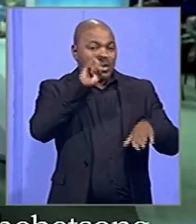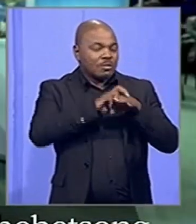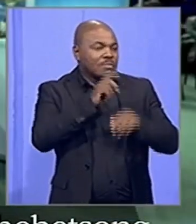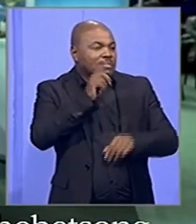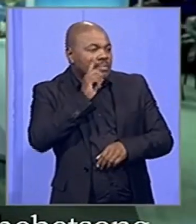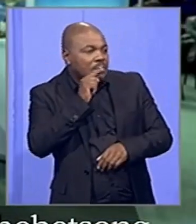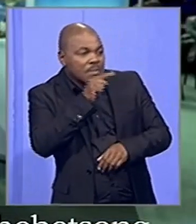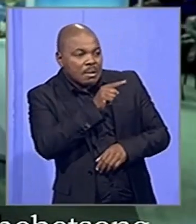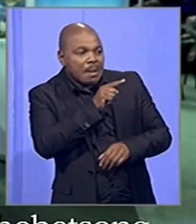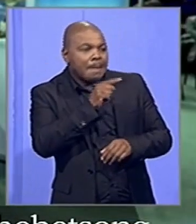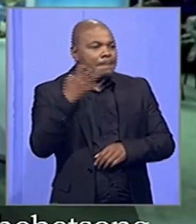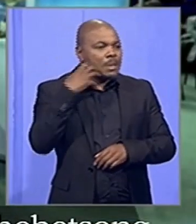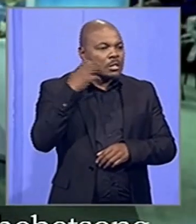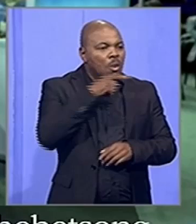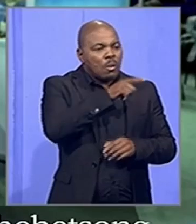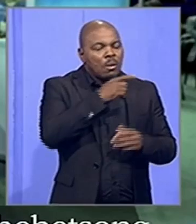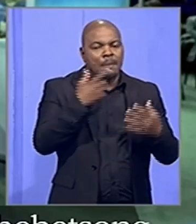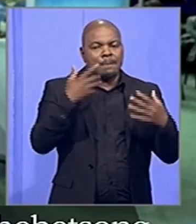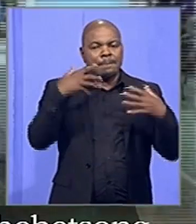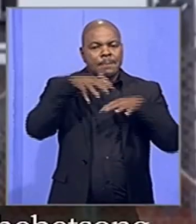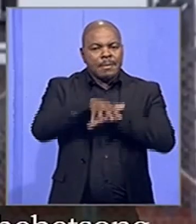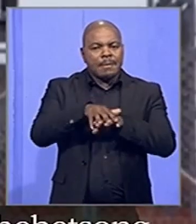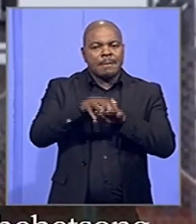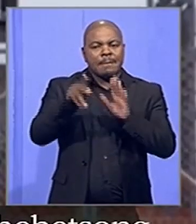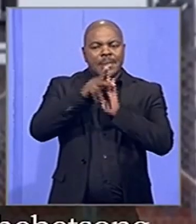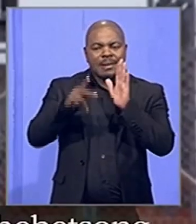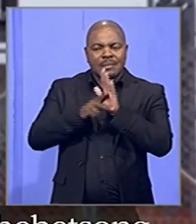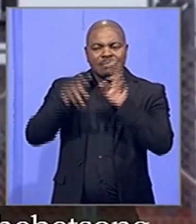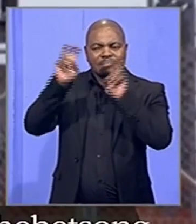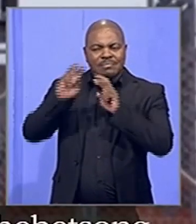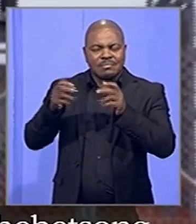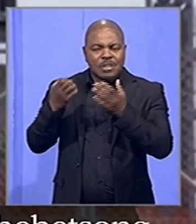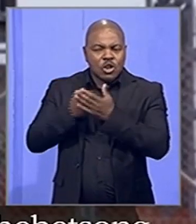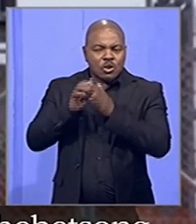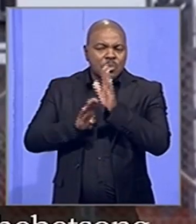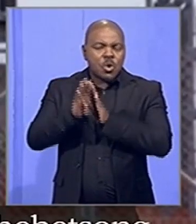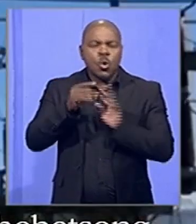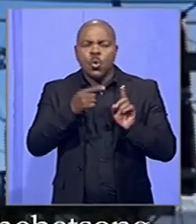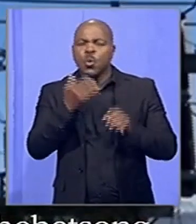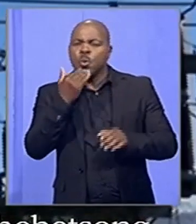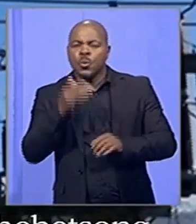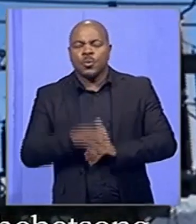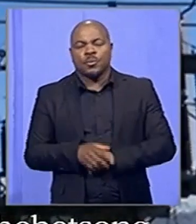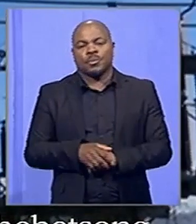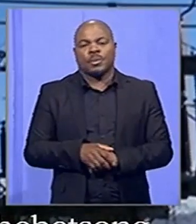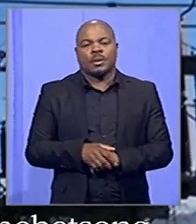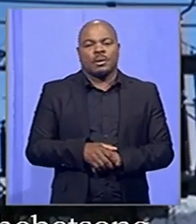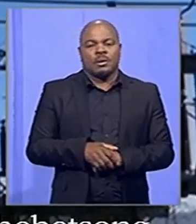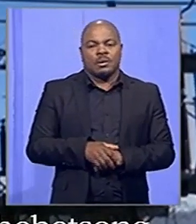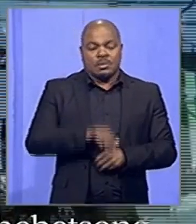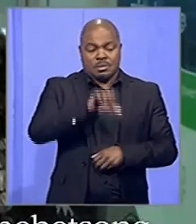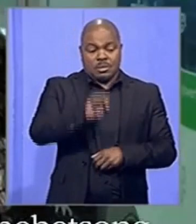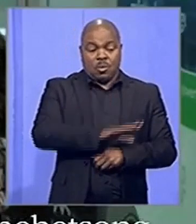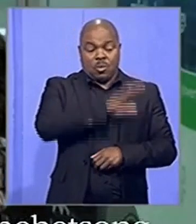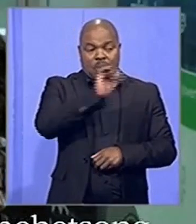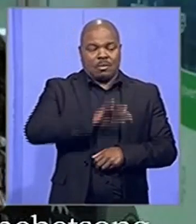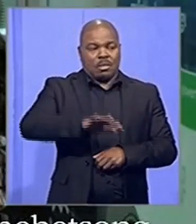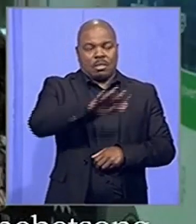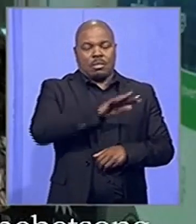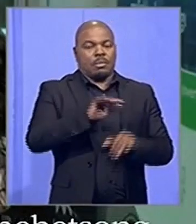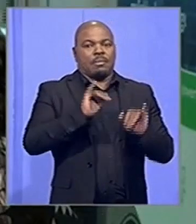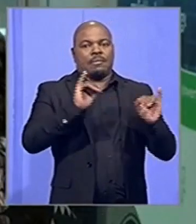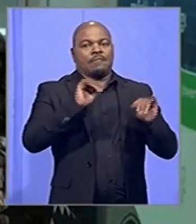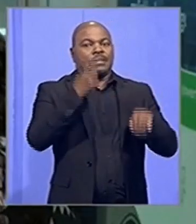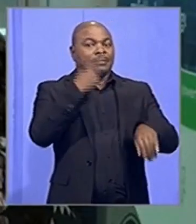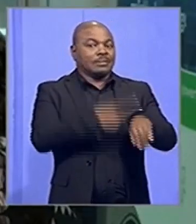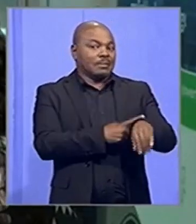le tla ntshetsa pele maano a tsosoloso ya energy le ya moruo. South Africa finds itself in uncharted territory, right? This is the